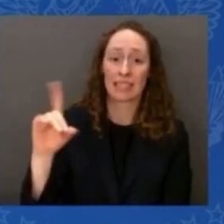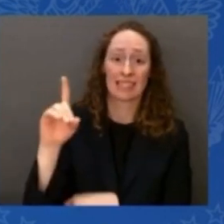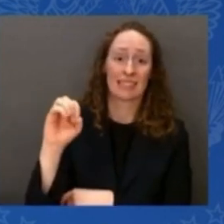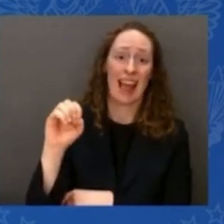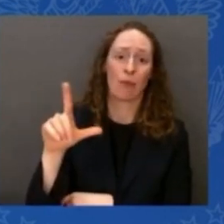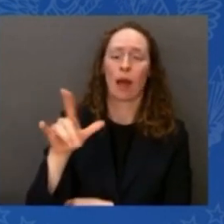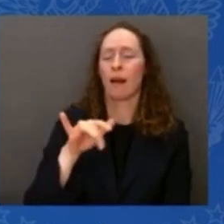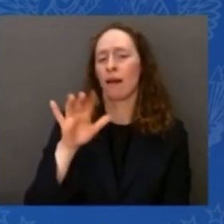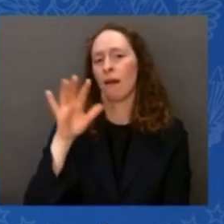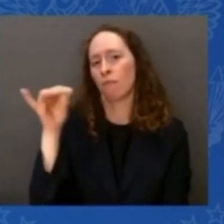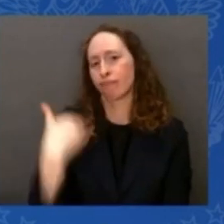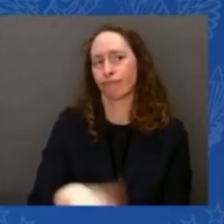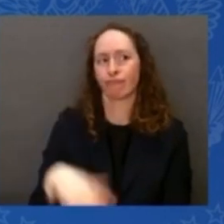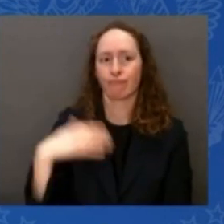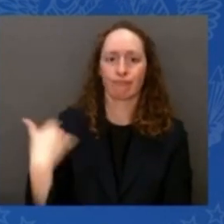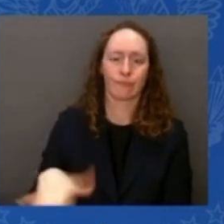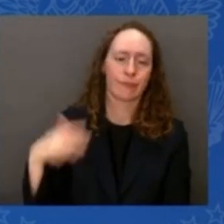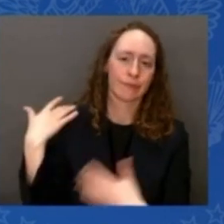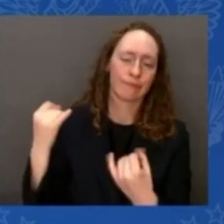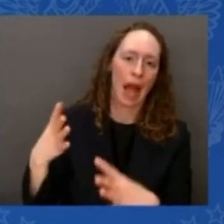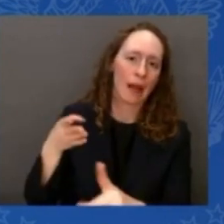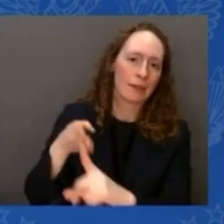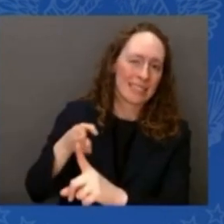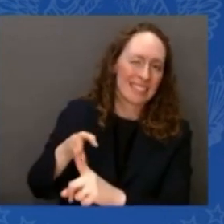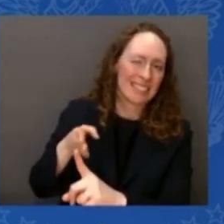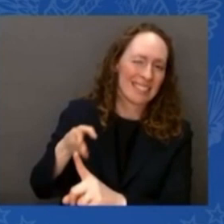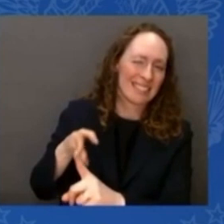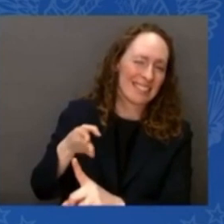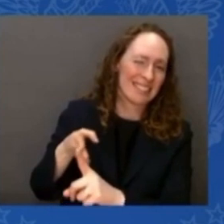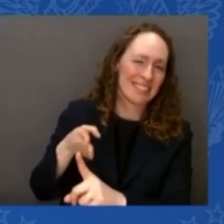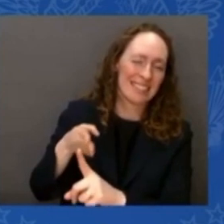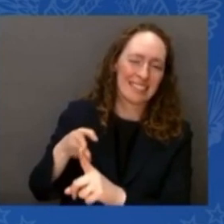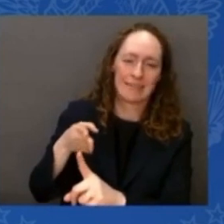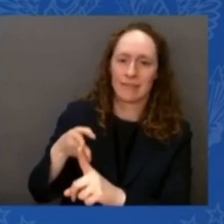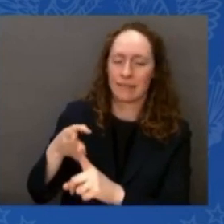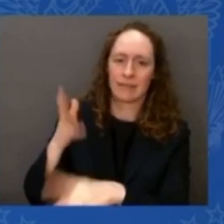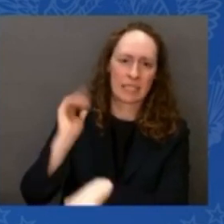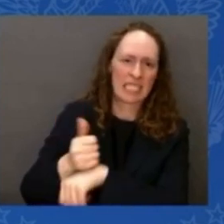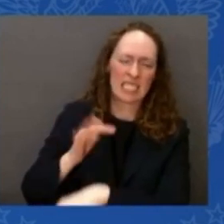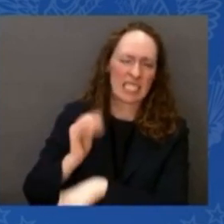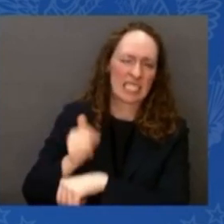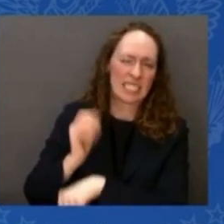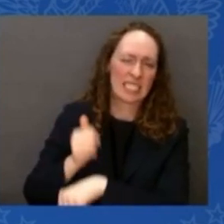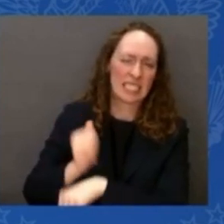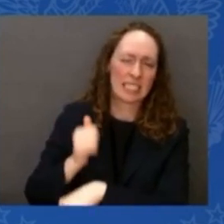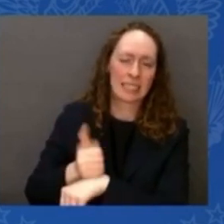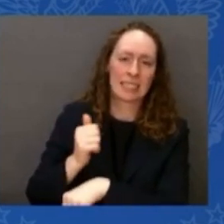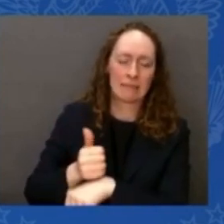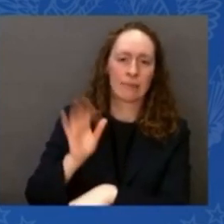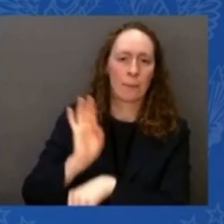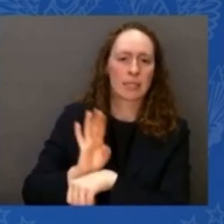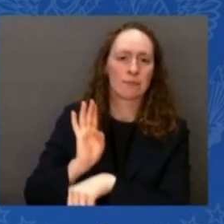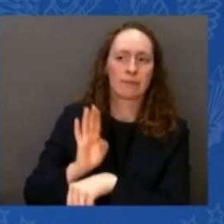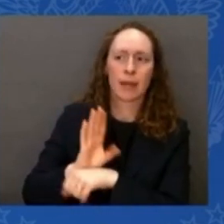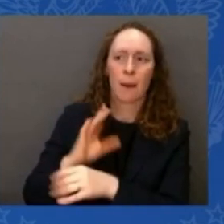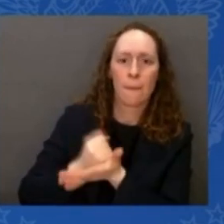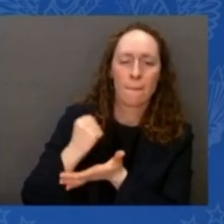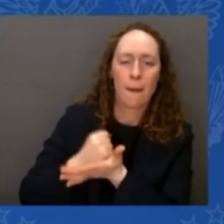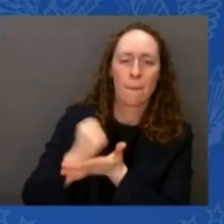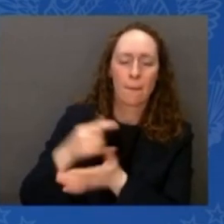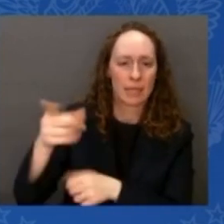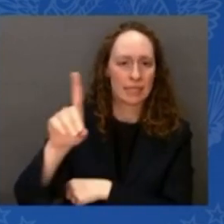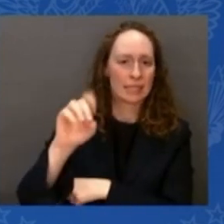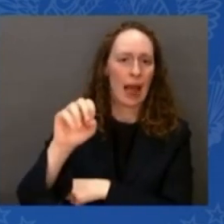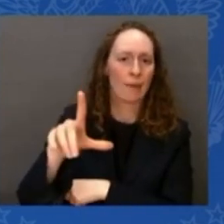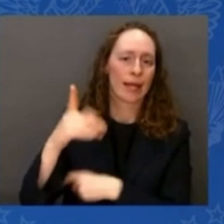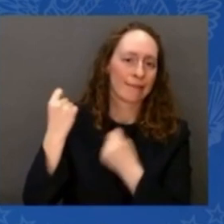More corporations are incorporated in the state of Delaware than every other state in America combined. I got elected